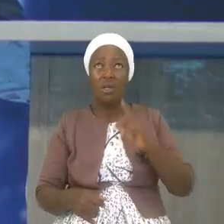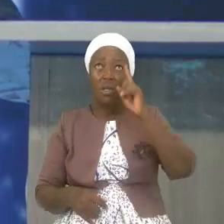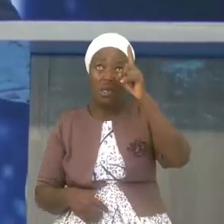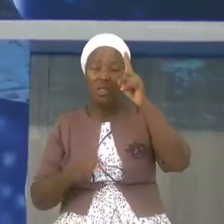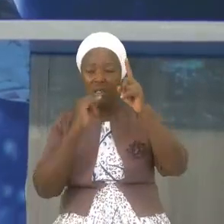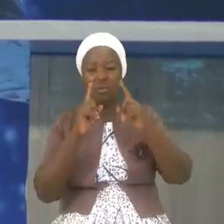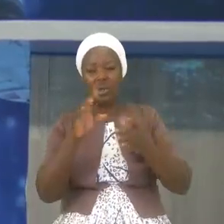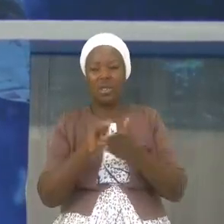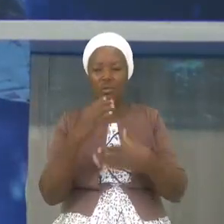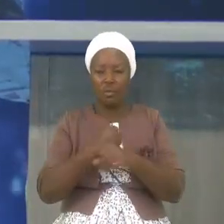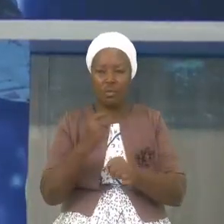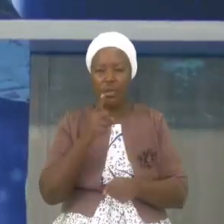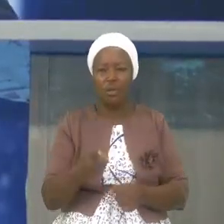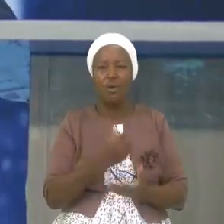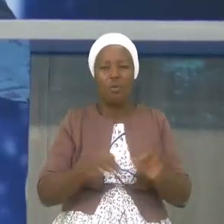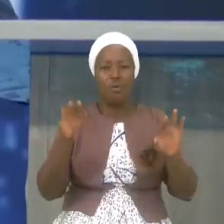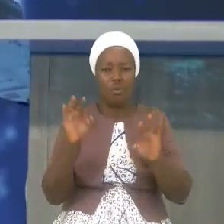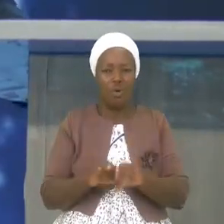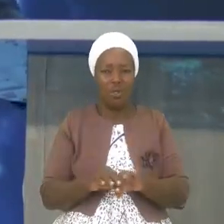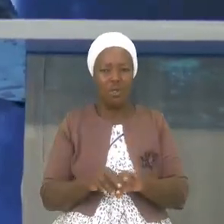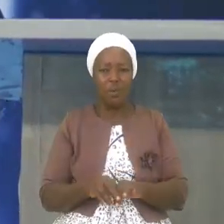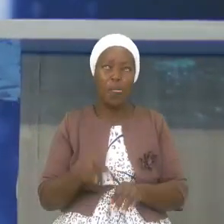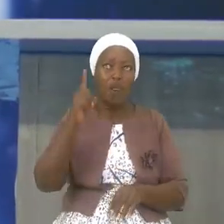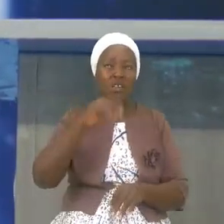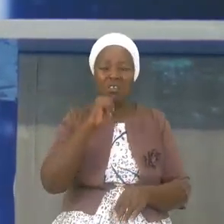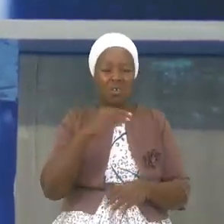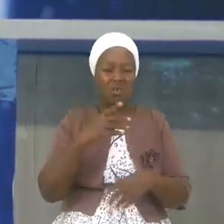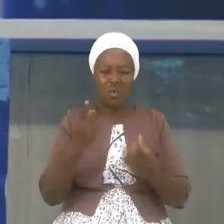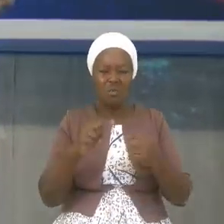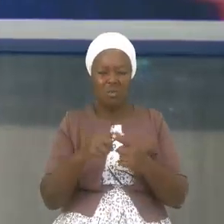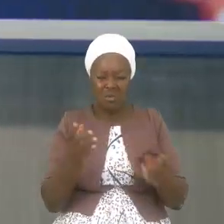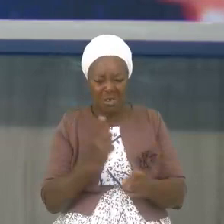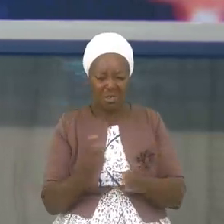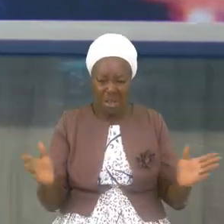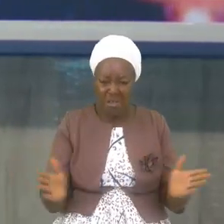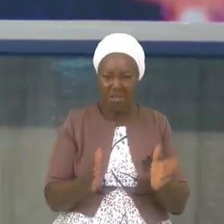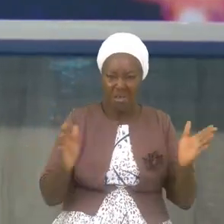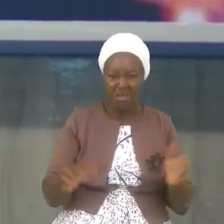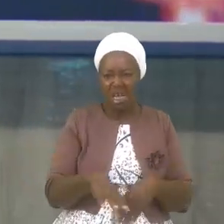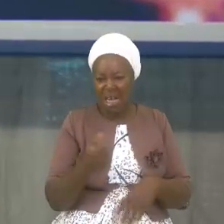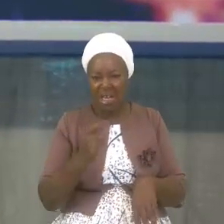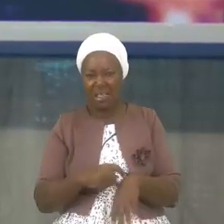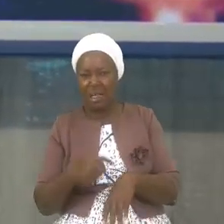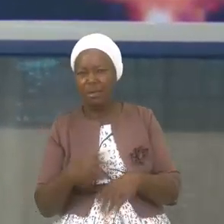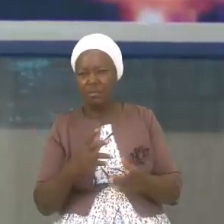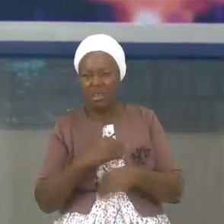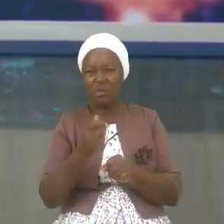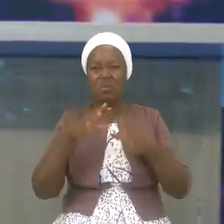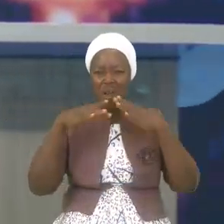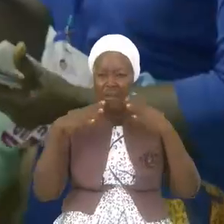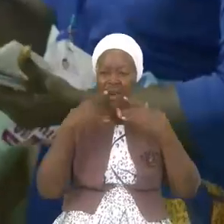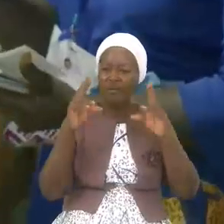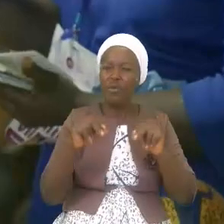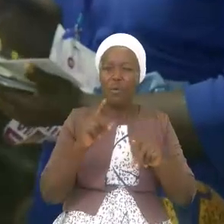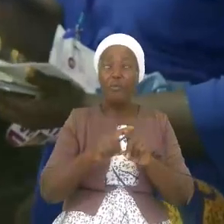you anytime, any evening. He came to tell you the truth, how you can be worthy of the salvation of